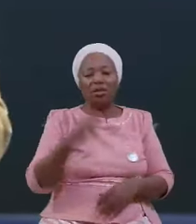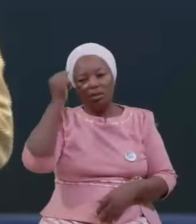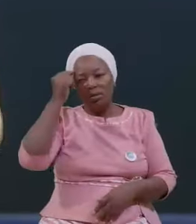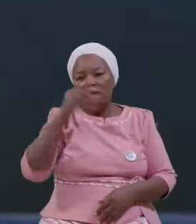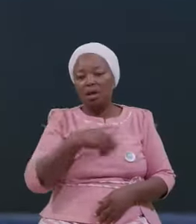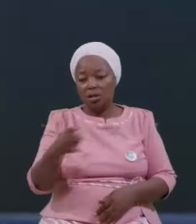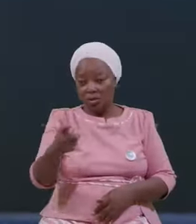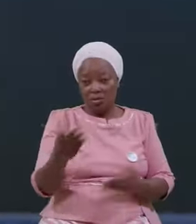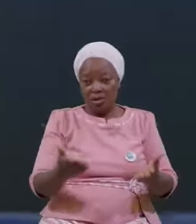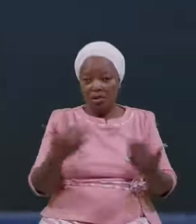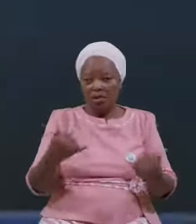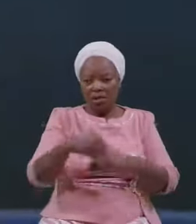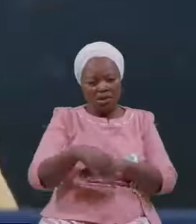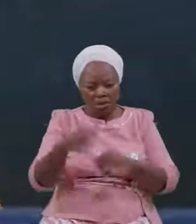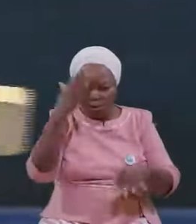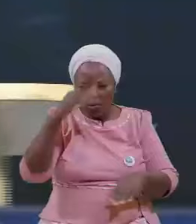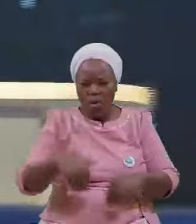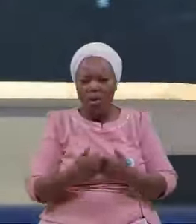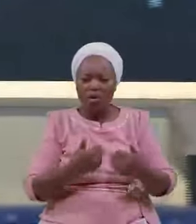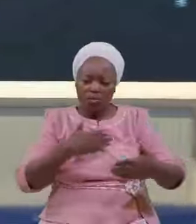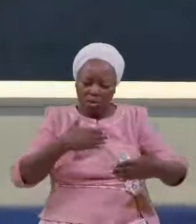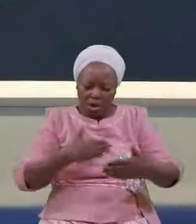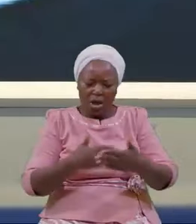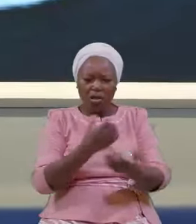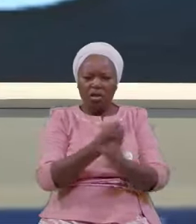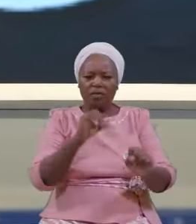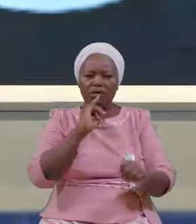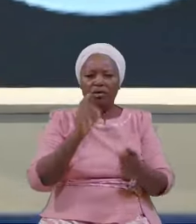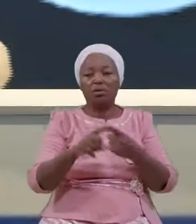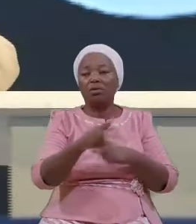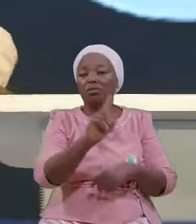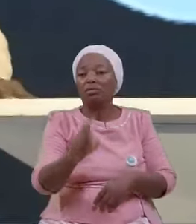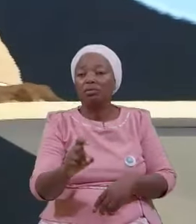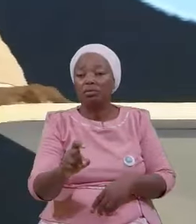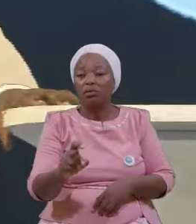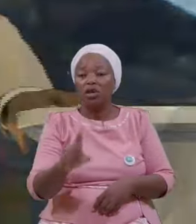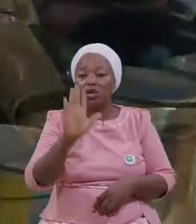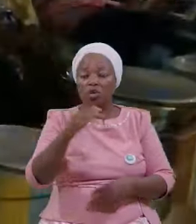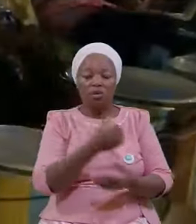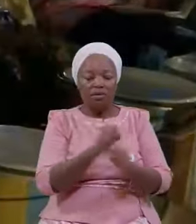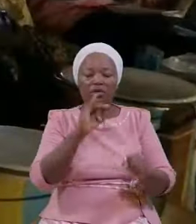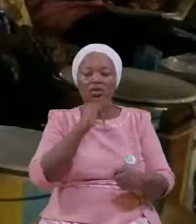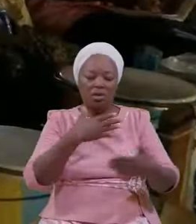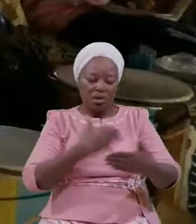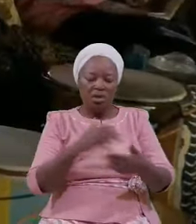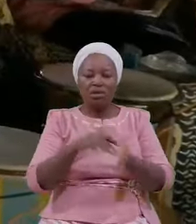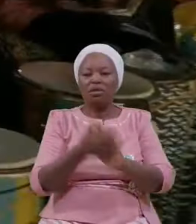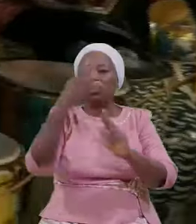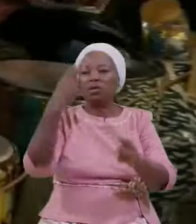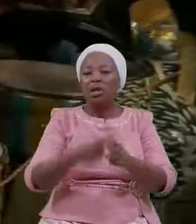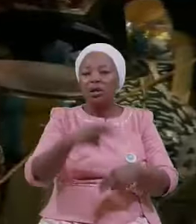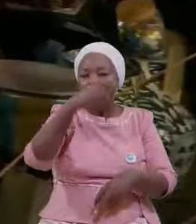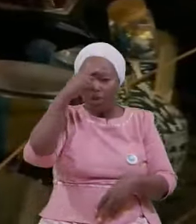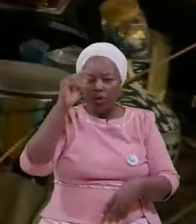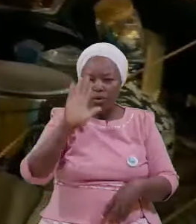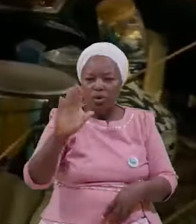you know how near salvation is to you? Your salvation is near. Because your Savior is